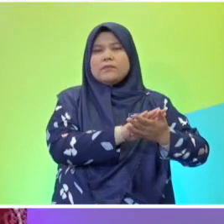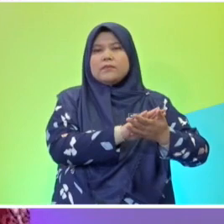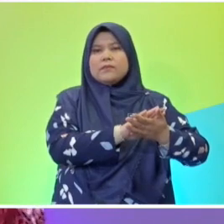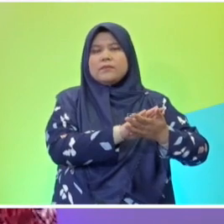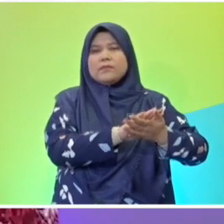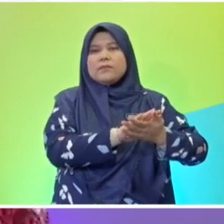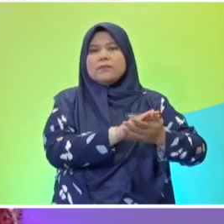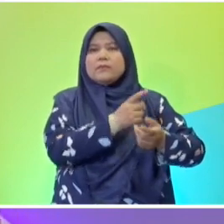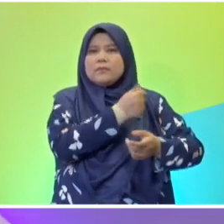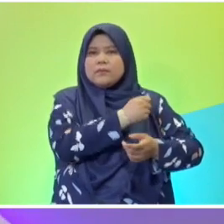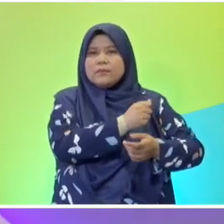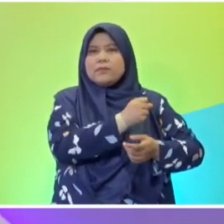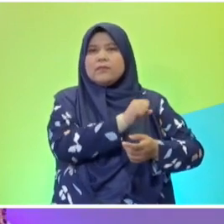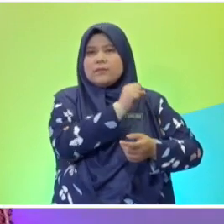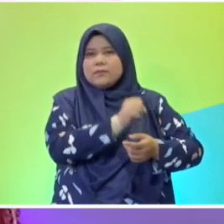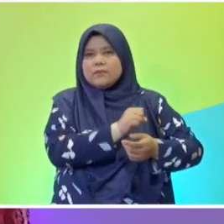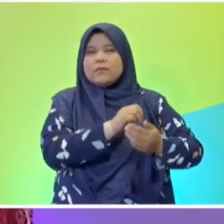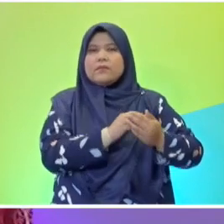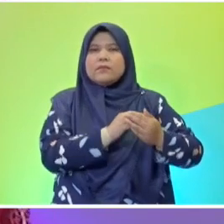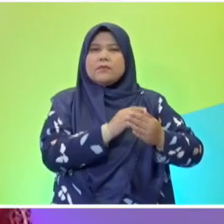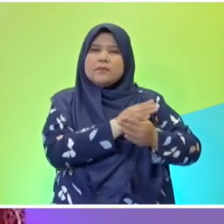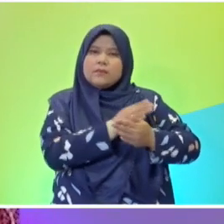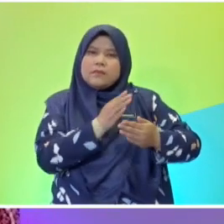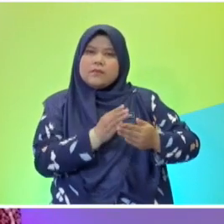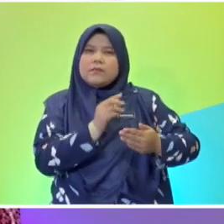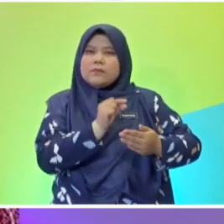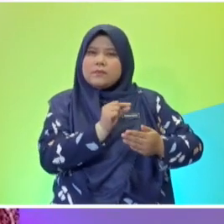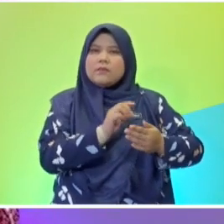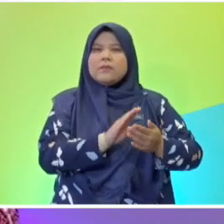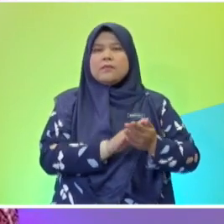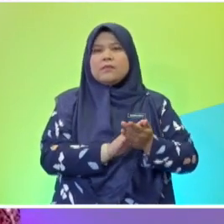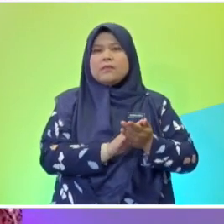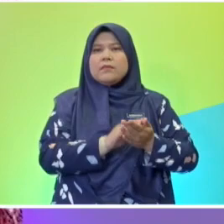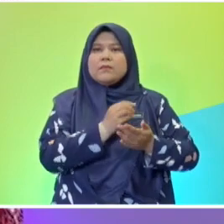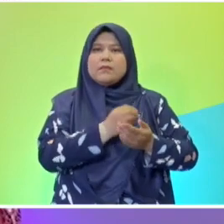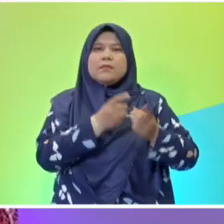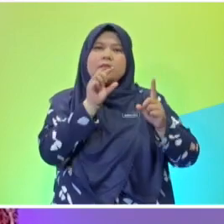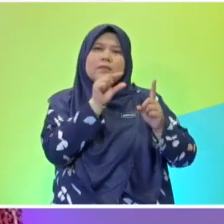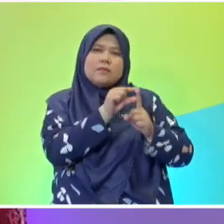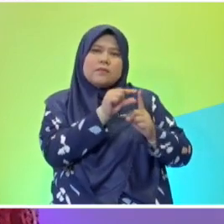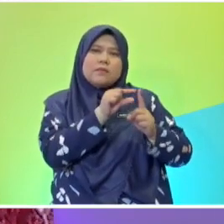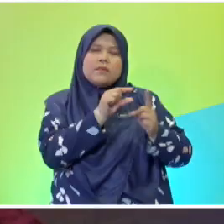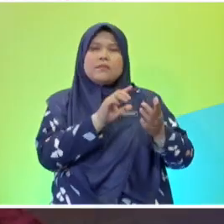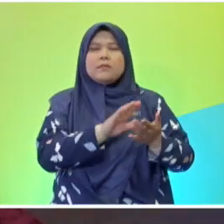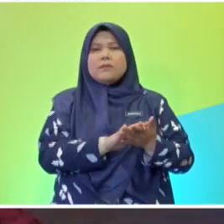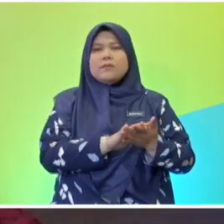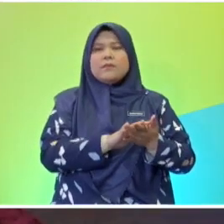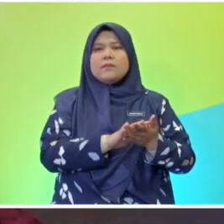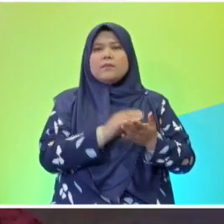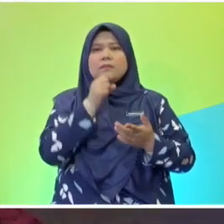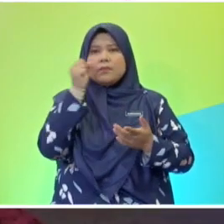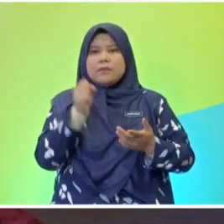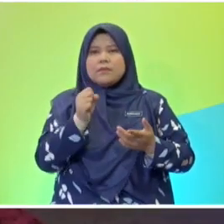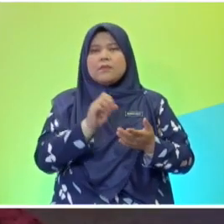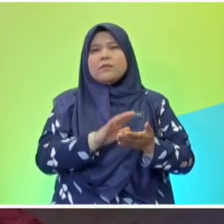questions, and they are going to have short answer questions together with vocabulary questions. Okay. So